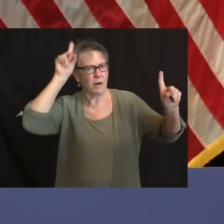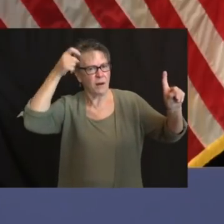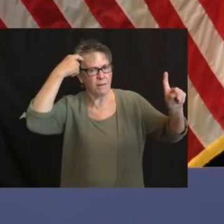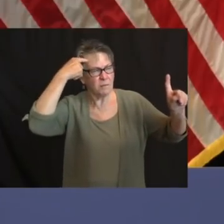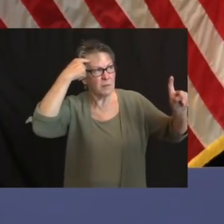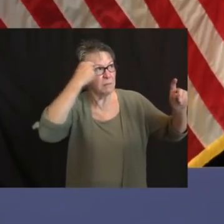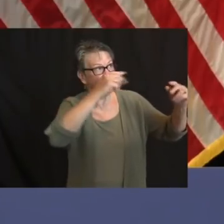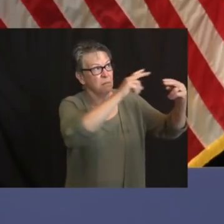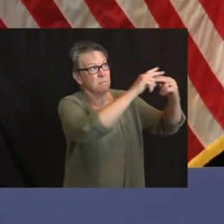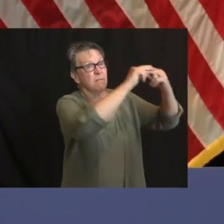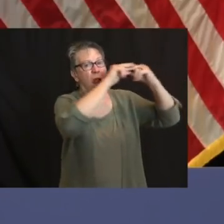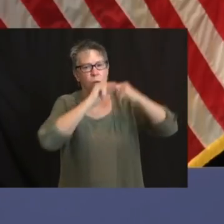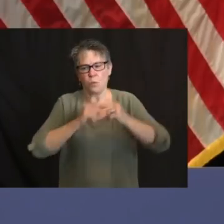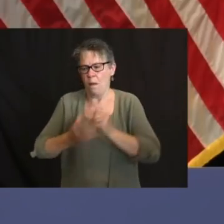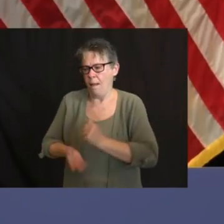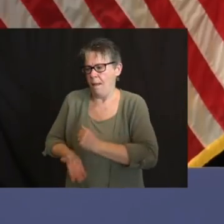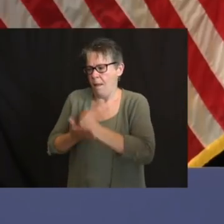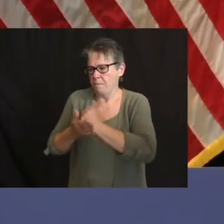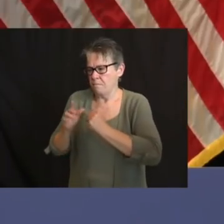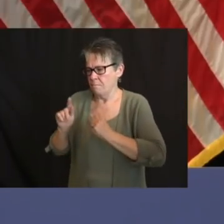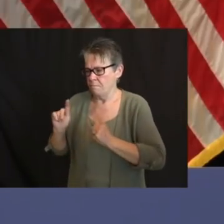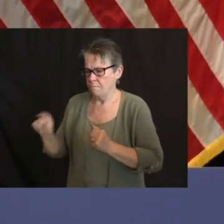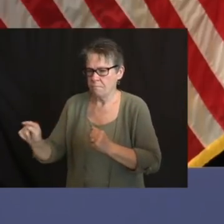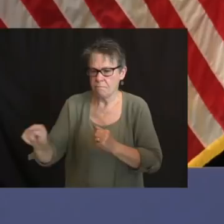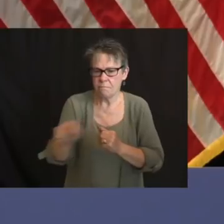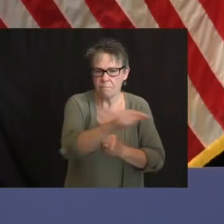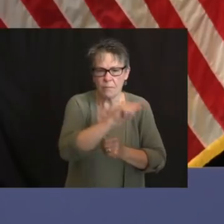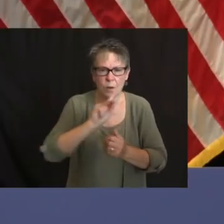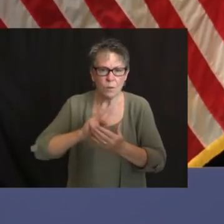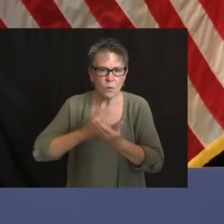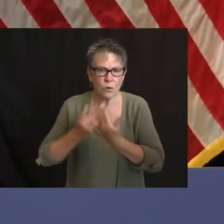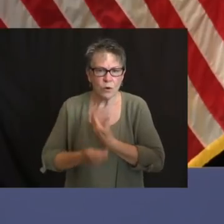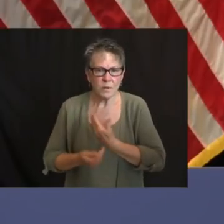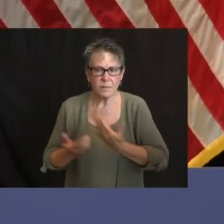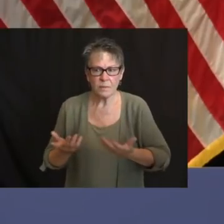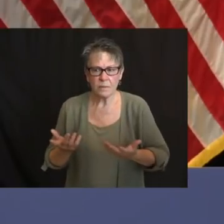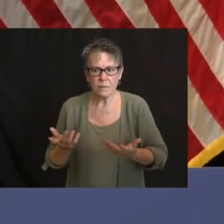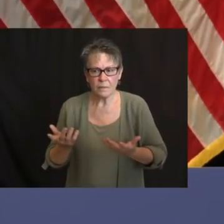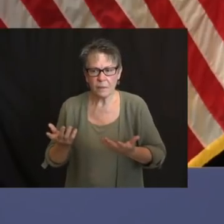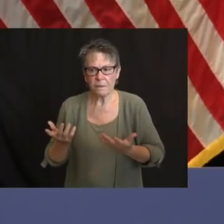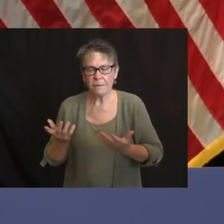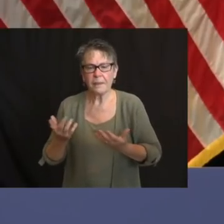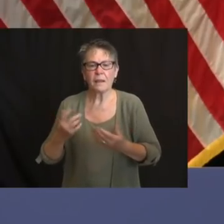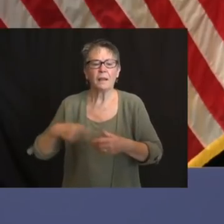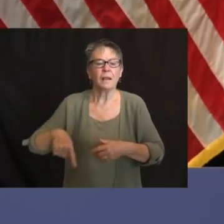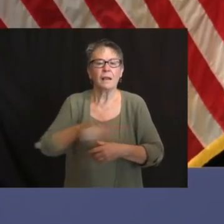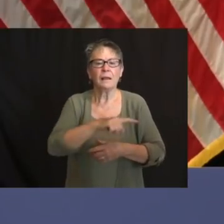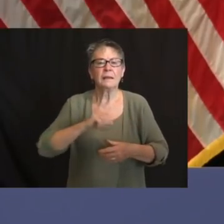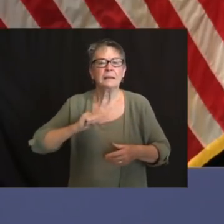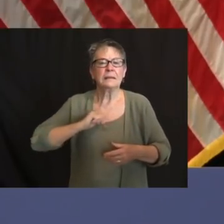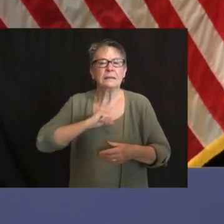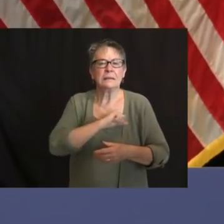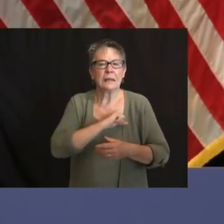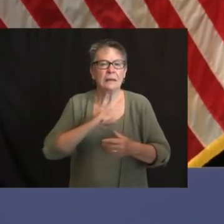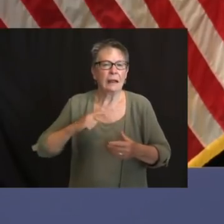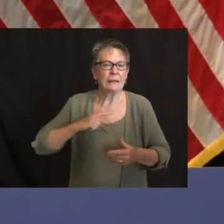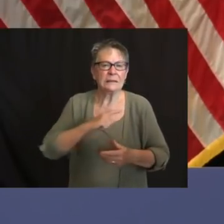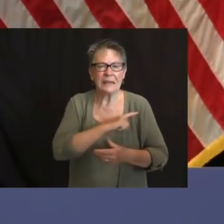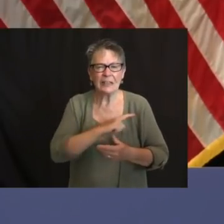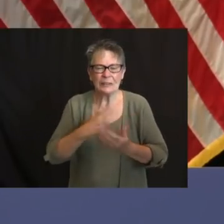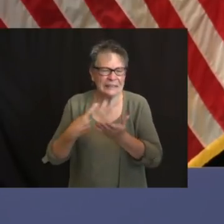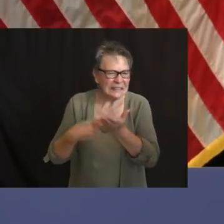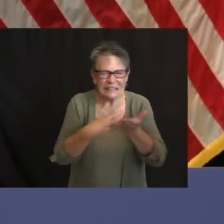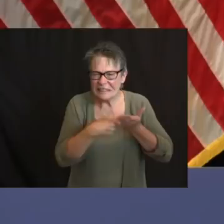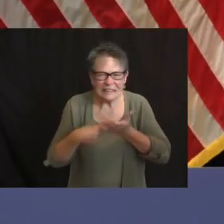need. The Senate is deliberating. I believe, based on the vibrations I'm hearing, they're getting there. I hope sooner than later. And then